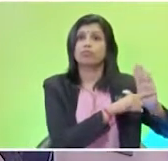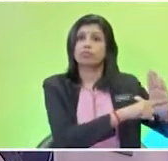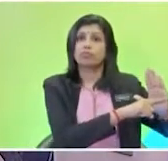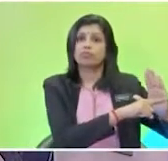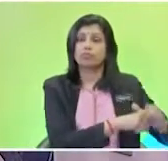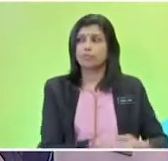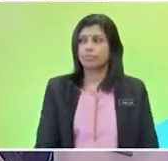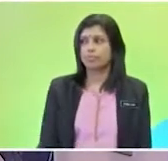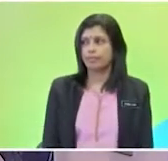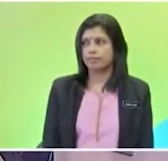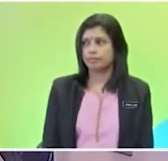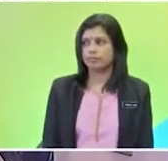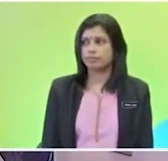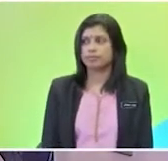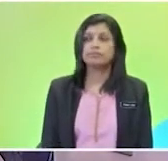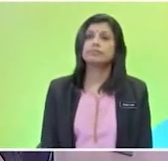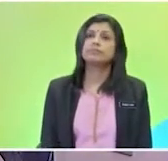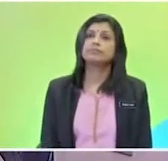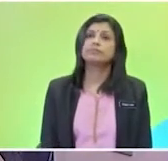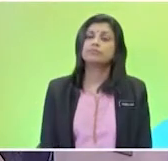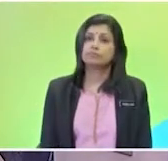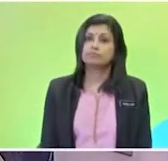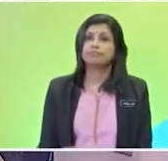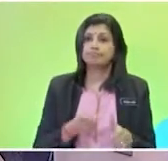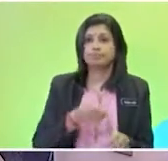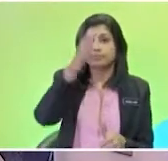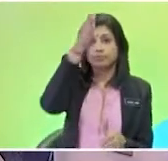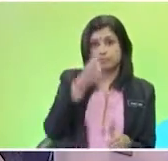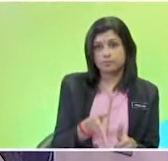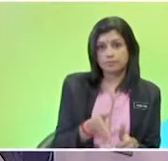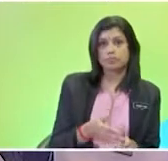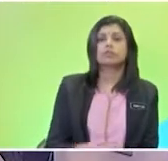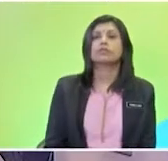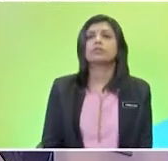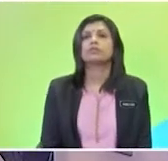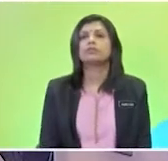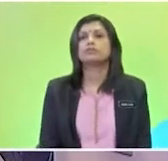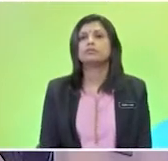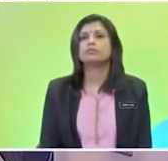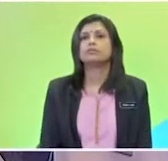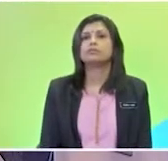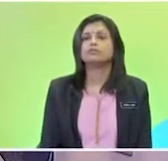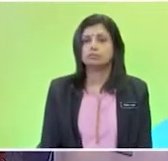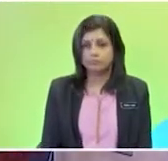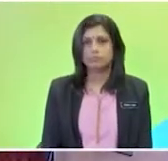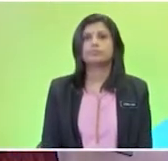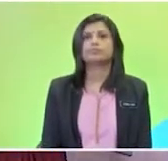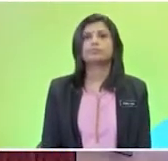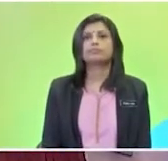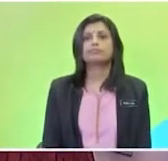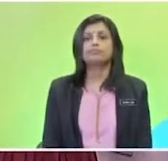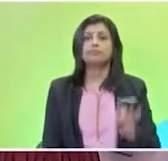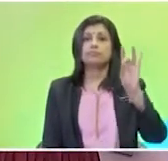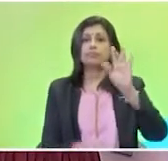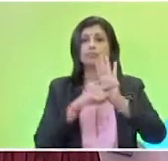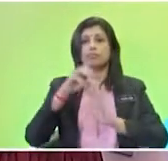Subtraction. So, I have to... Draw the line. Draw the line first here. And then minus is 2. And